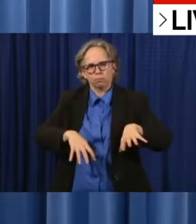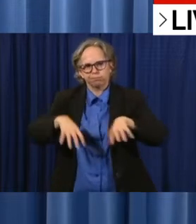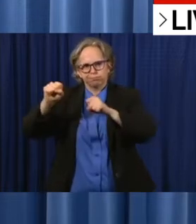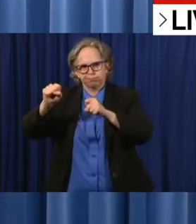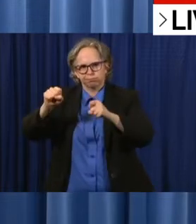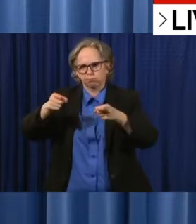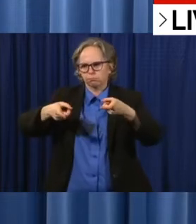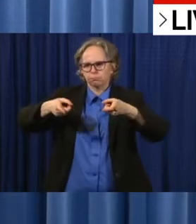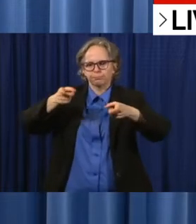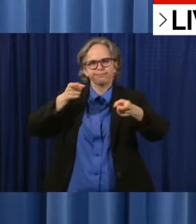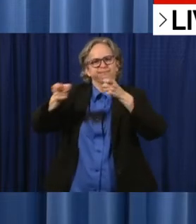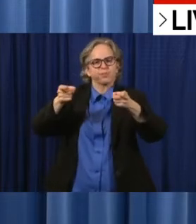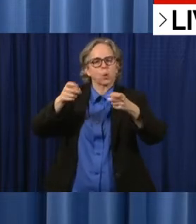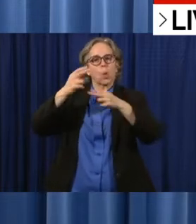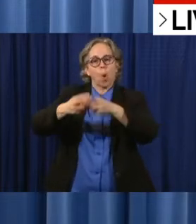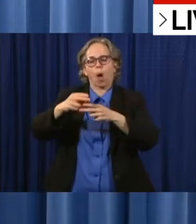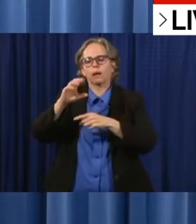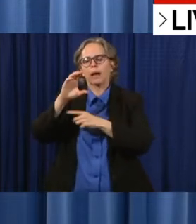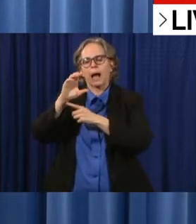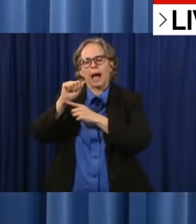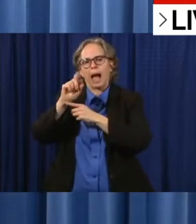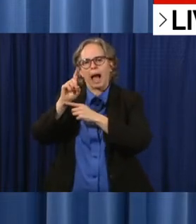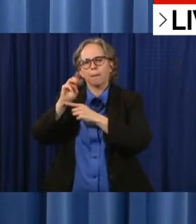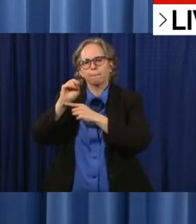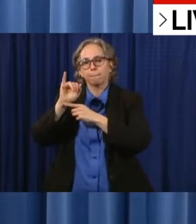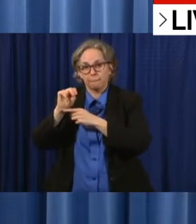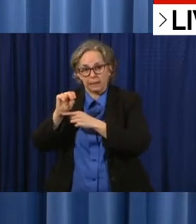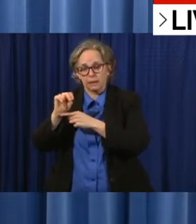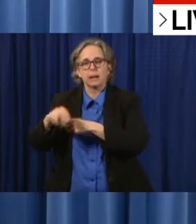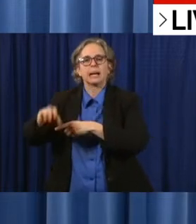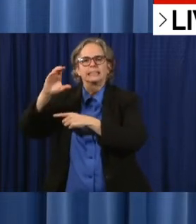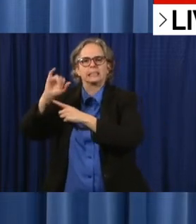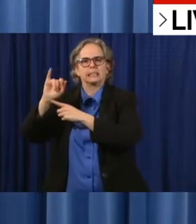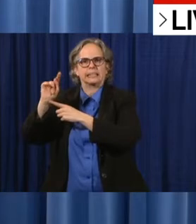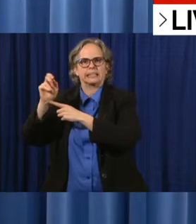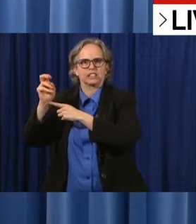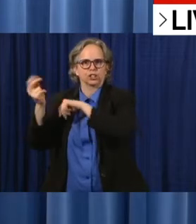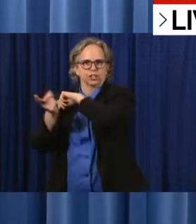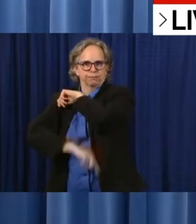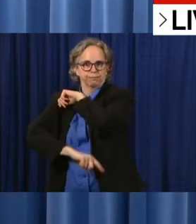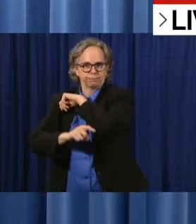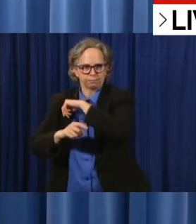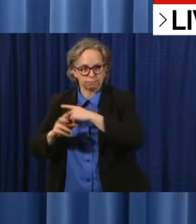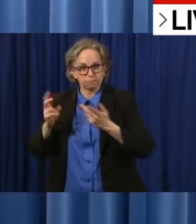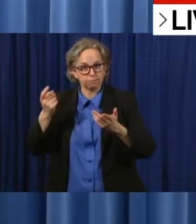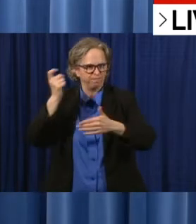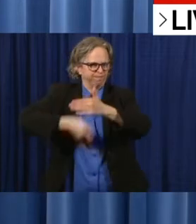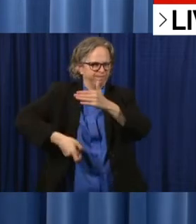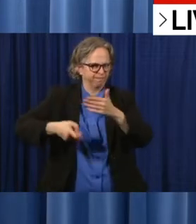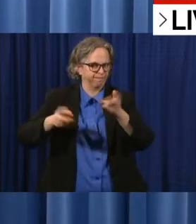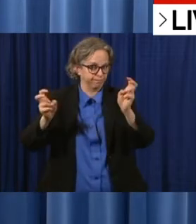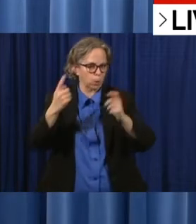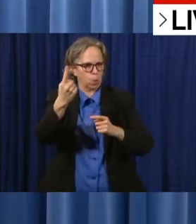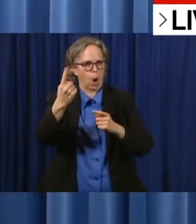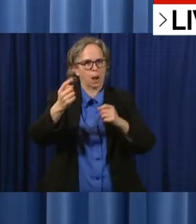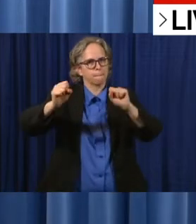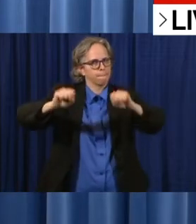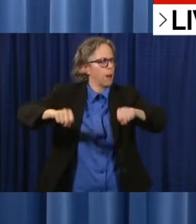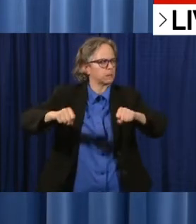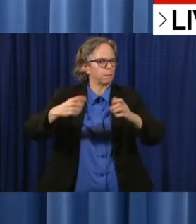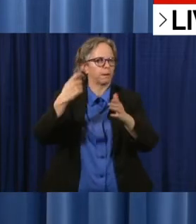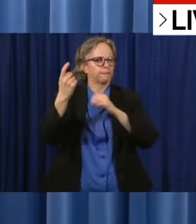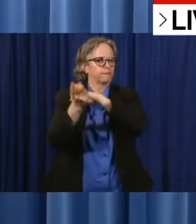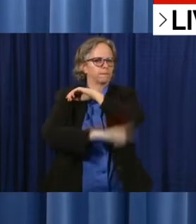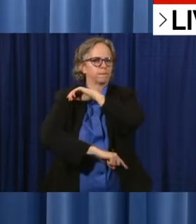liquor licenses. Further, they will work with municipal prosecutors to take potential